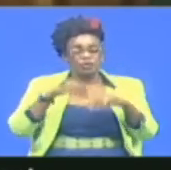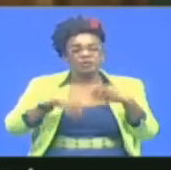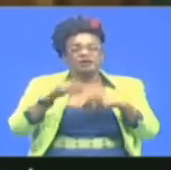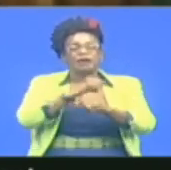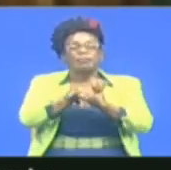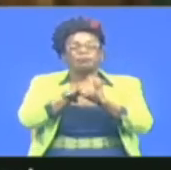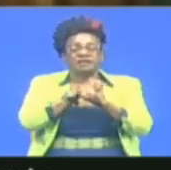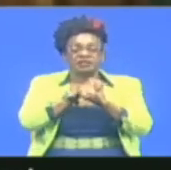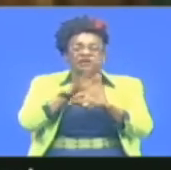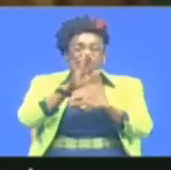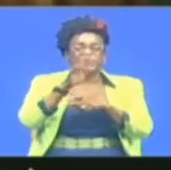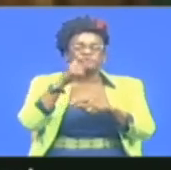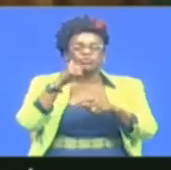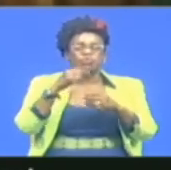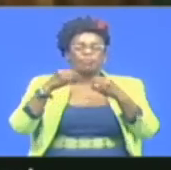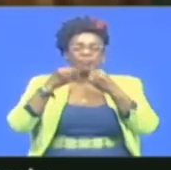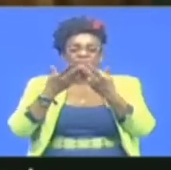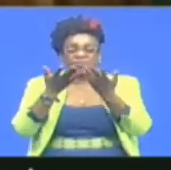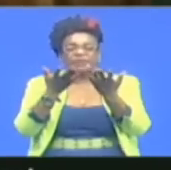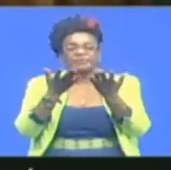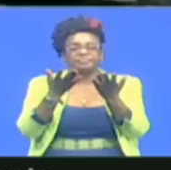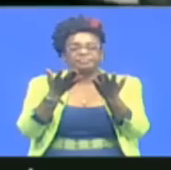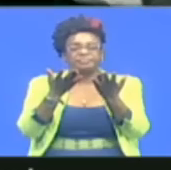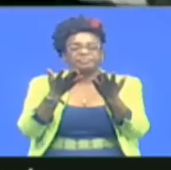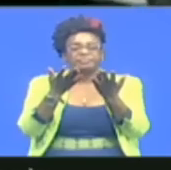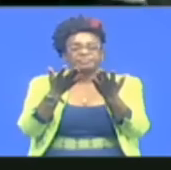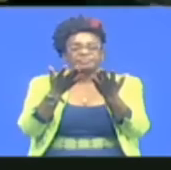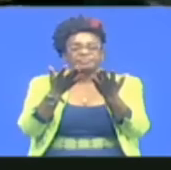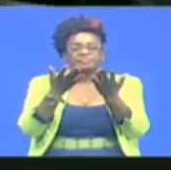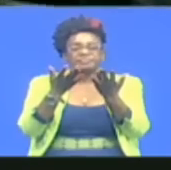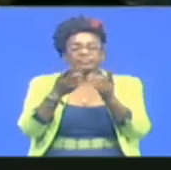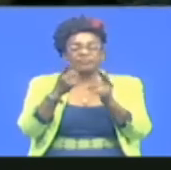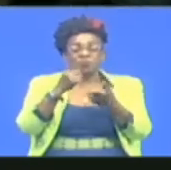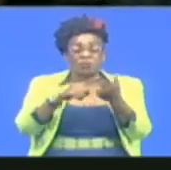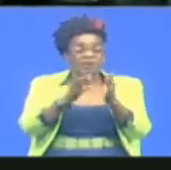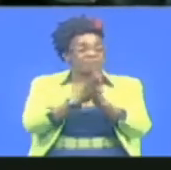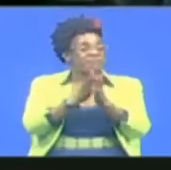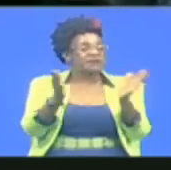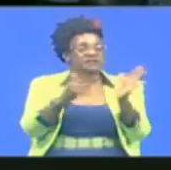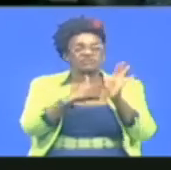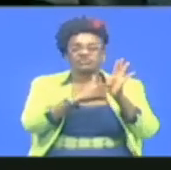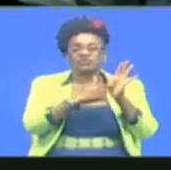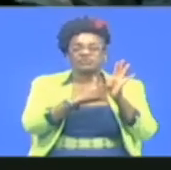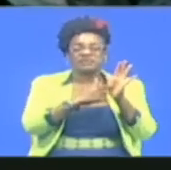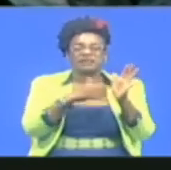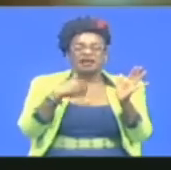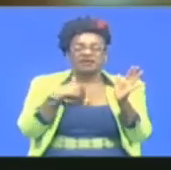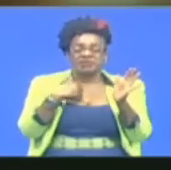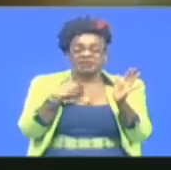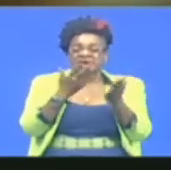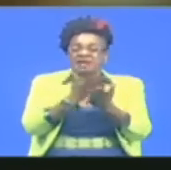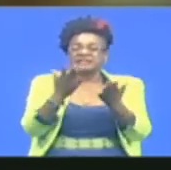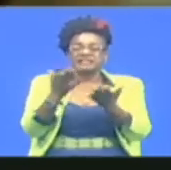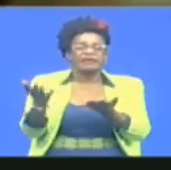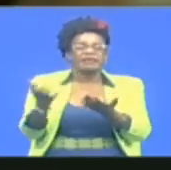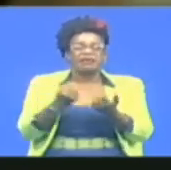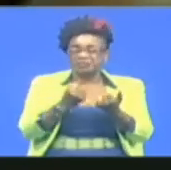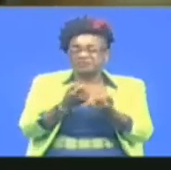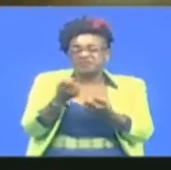whistleblowers without the slightest hesitation. What public shows there have been of assets recovered are a drop in the